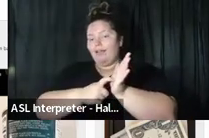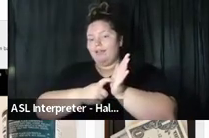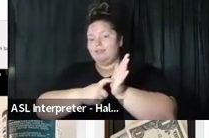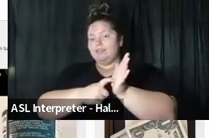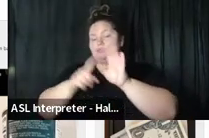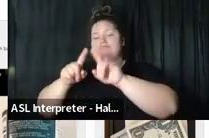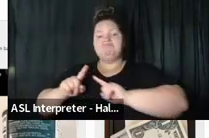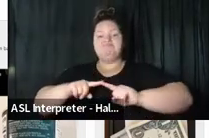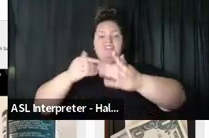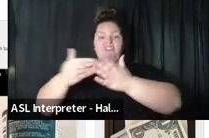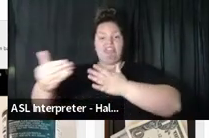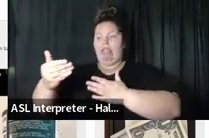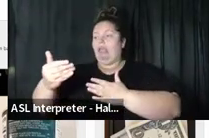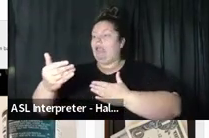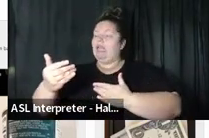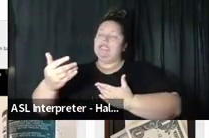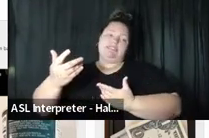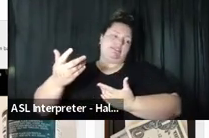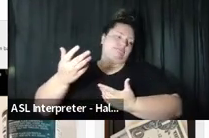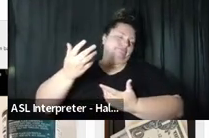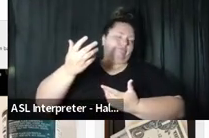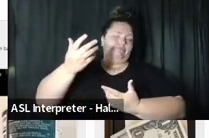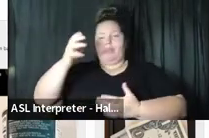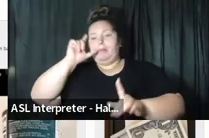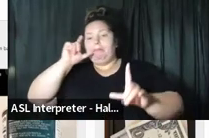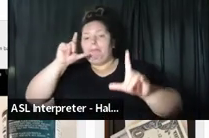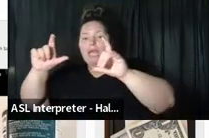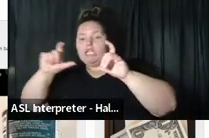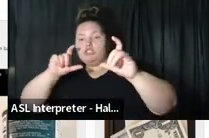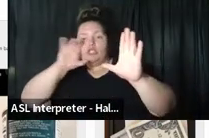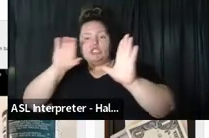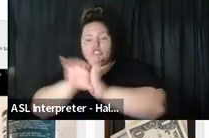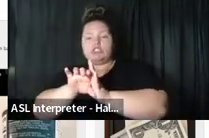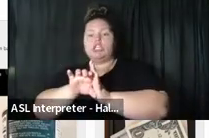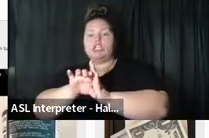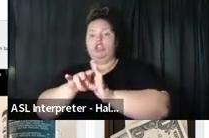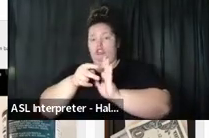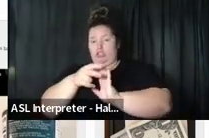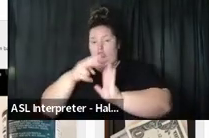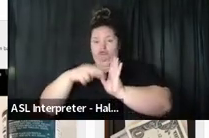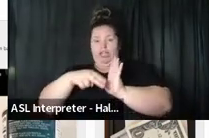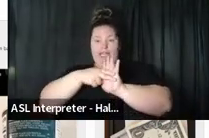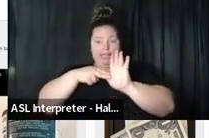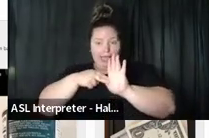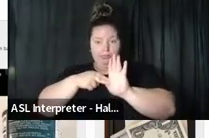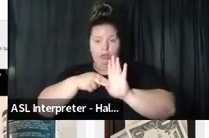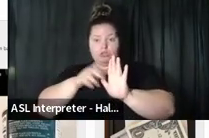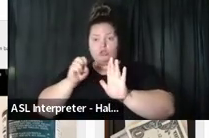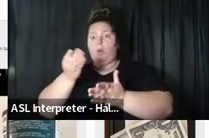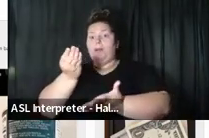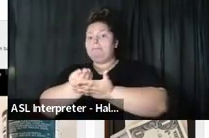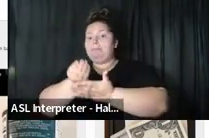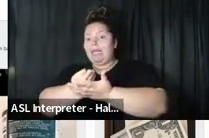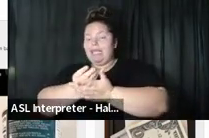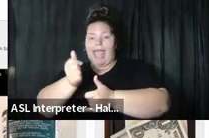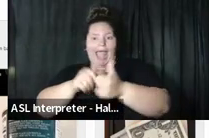items or pictures or read labels or read currency, anything that you would need sighted assistance for. You